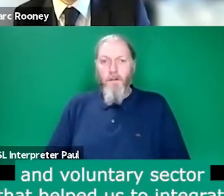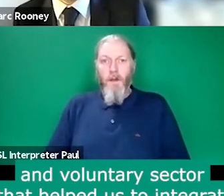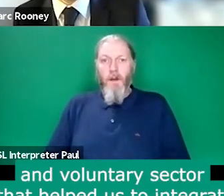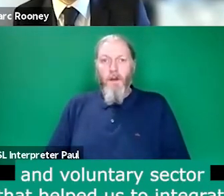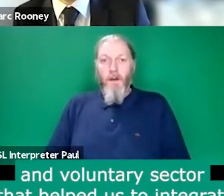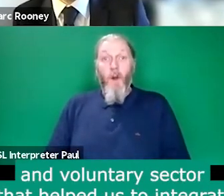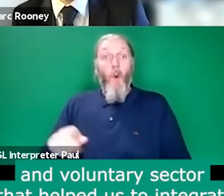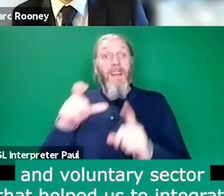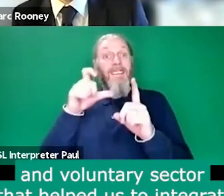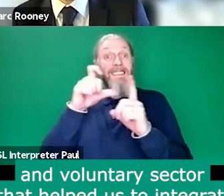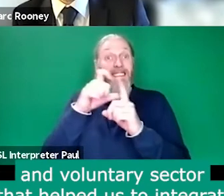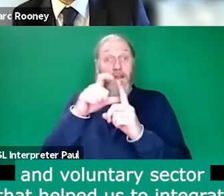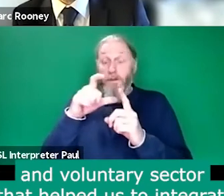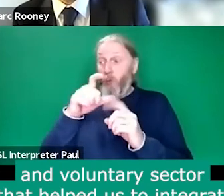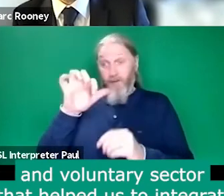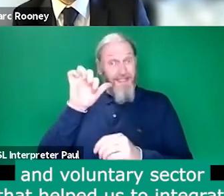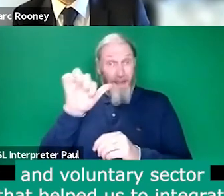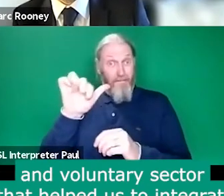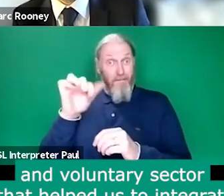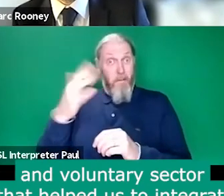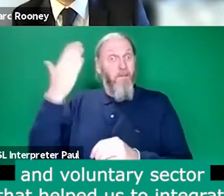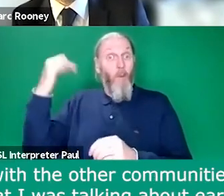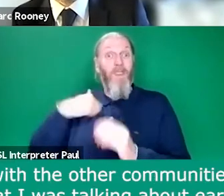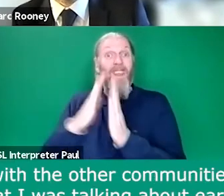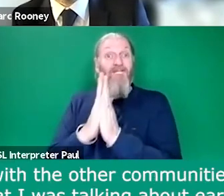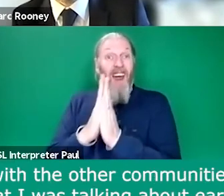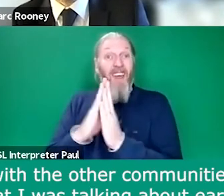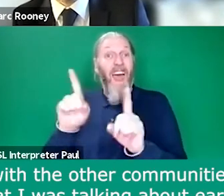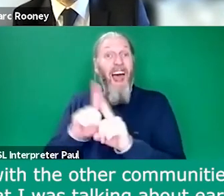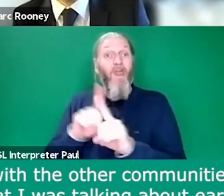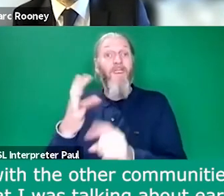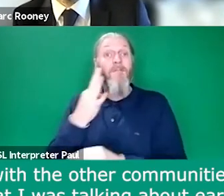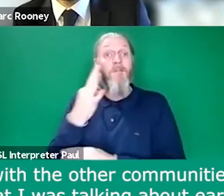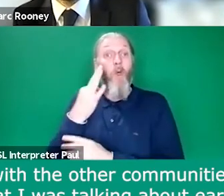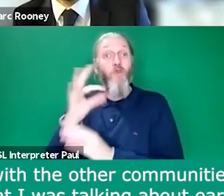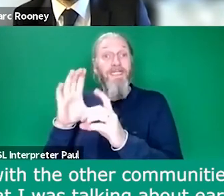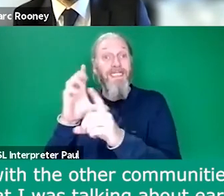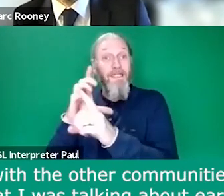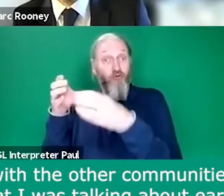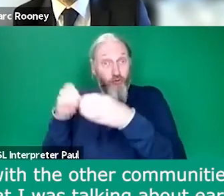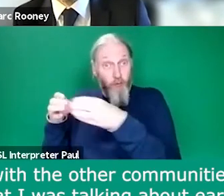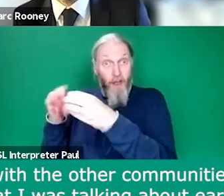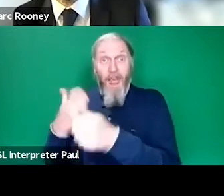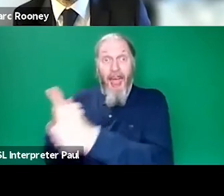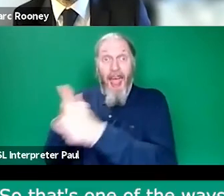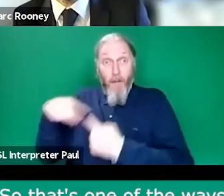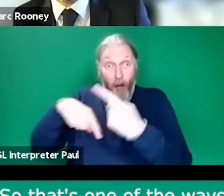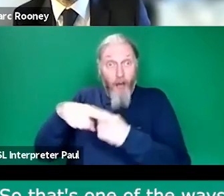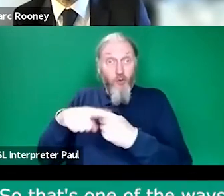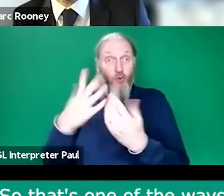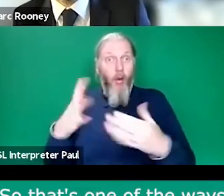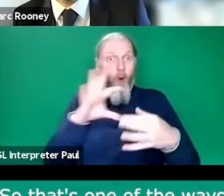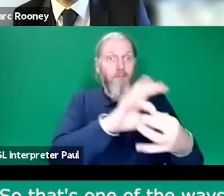faith and voluntary sector that helped us to integrate with the other communities that I was talking about earlier.